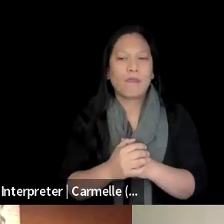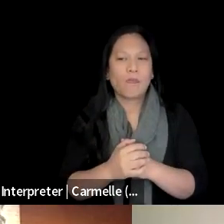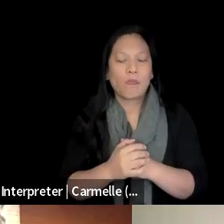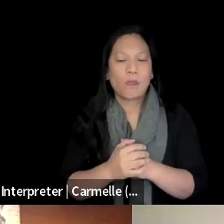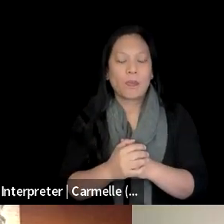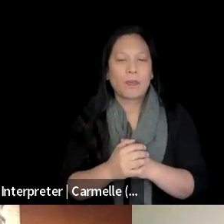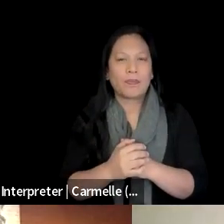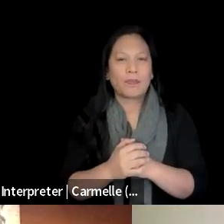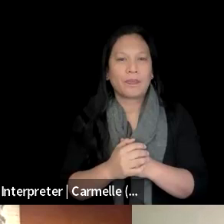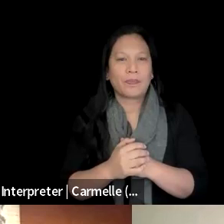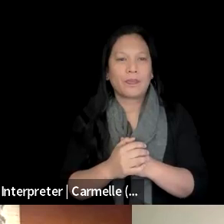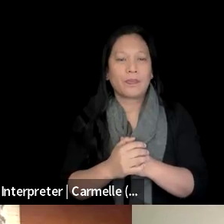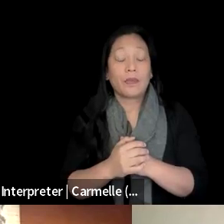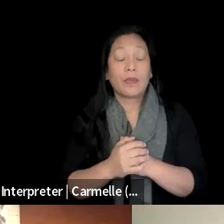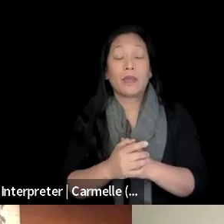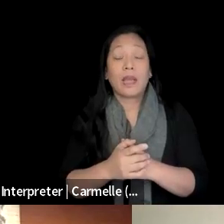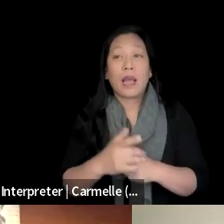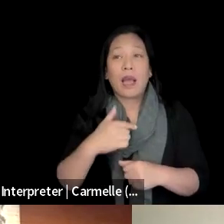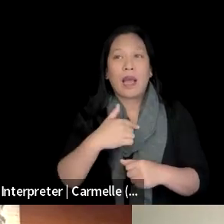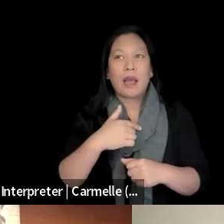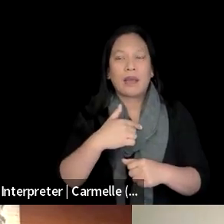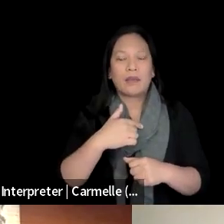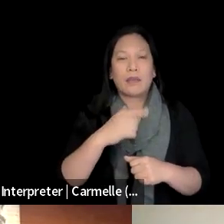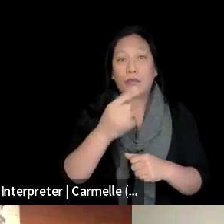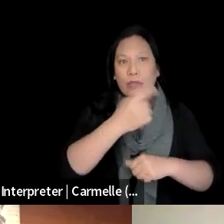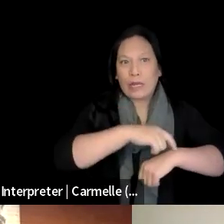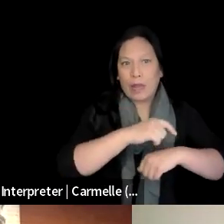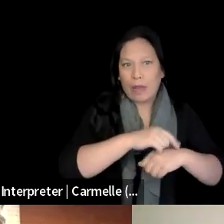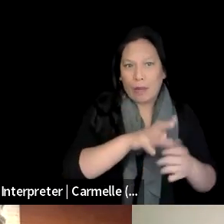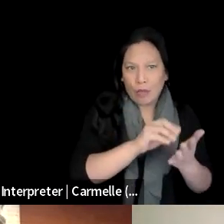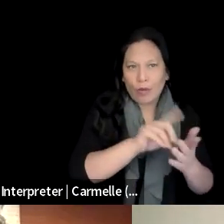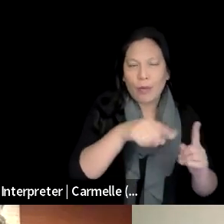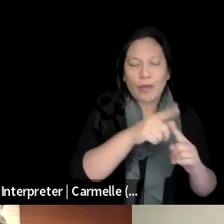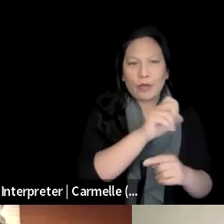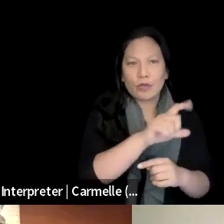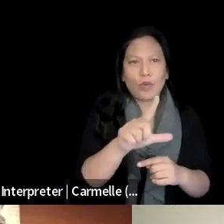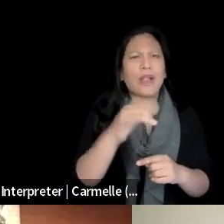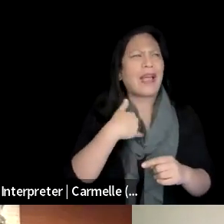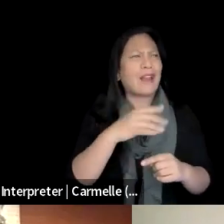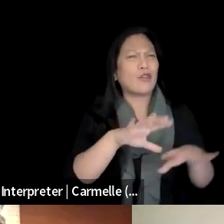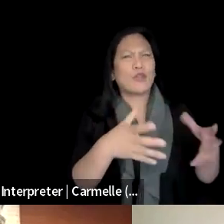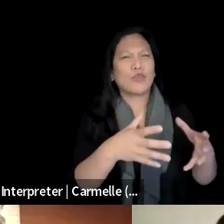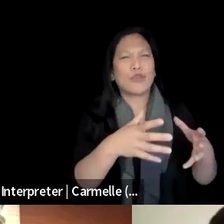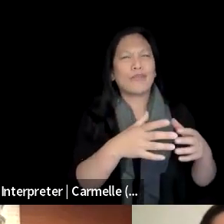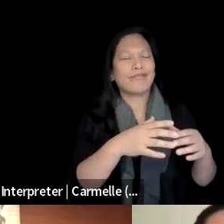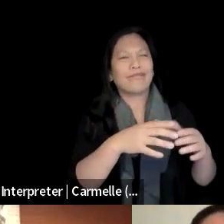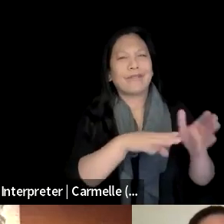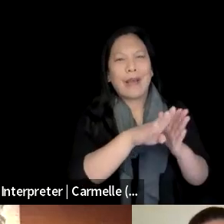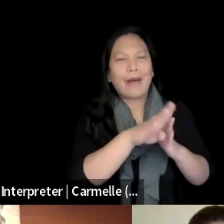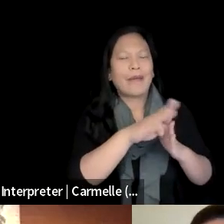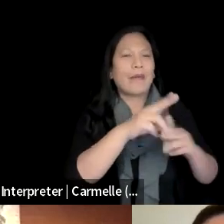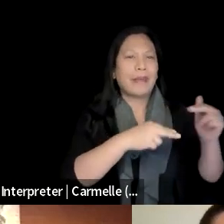I think like I was introduced to the tool through another practice I have in facilitation or group building, which I think is like not unlike